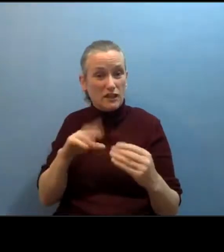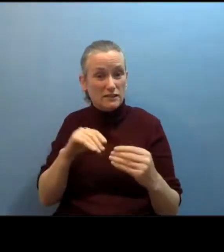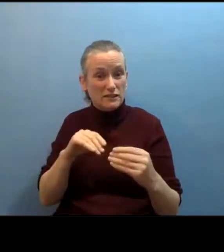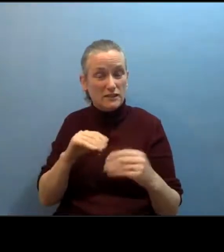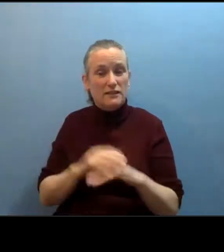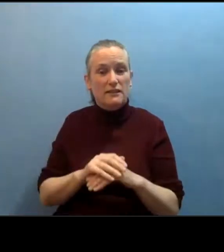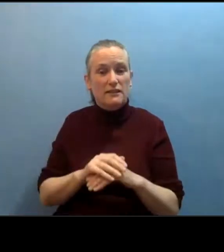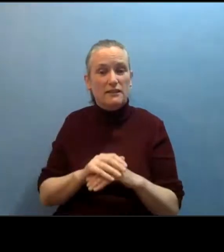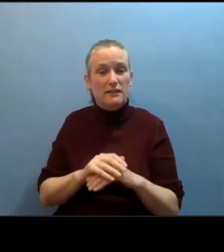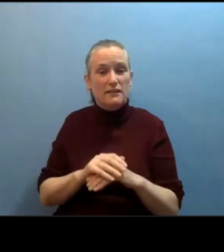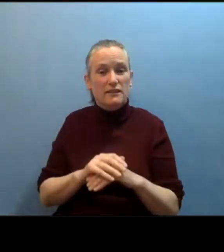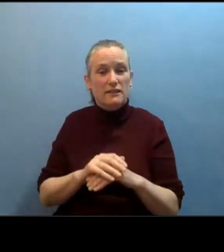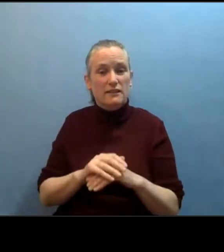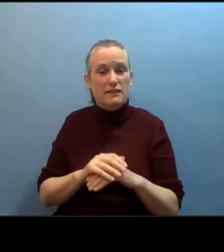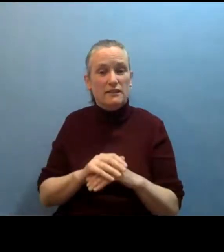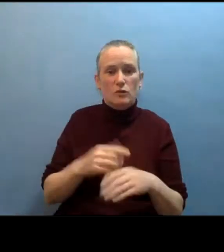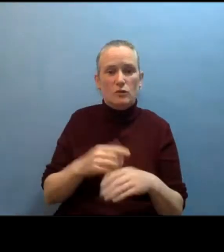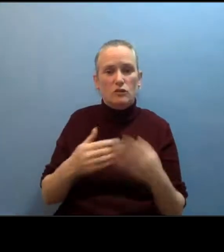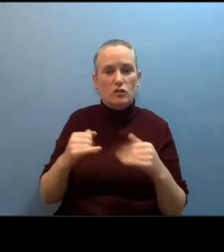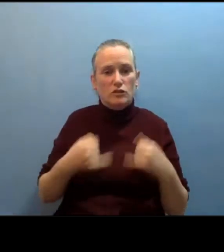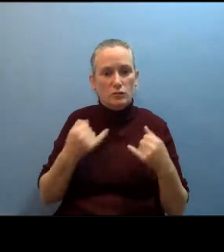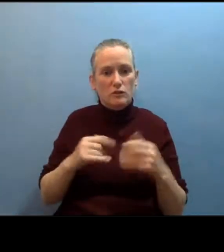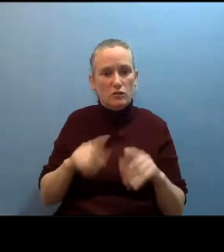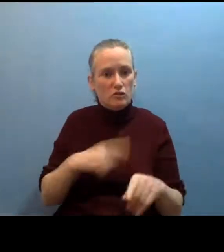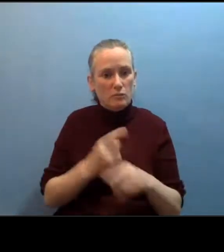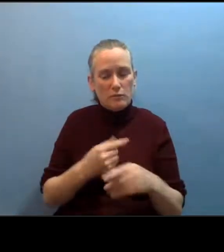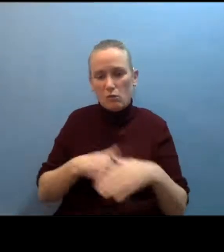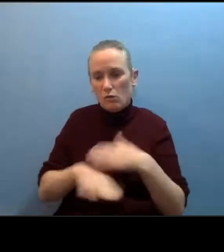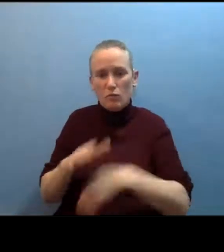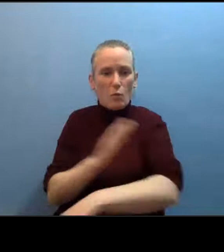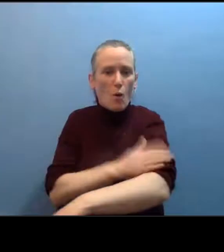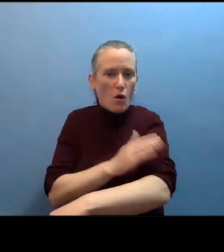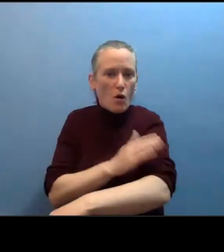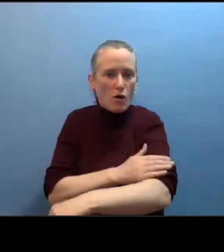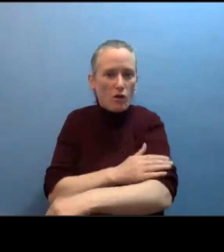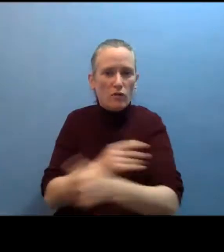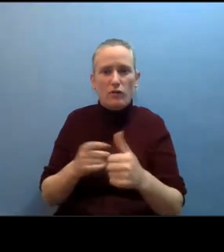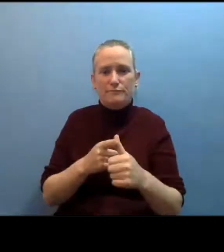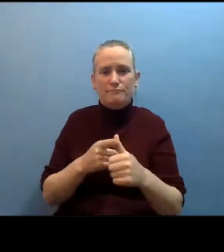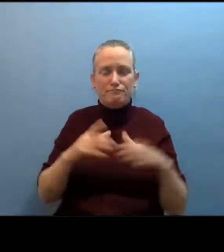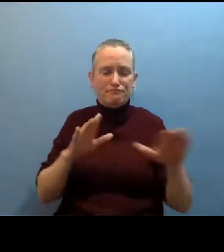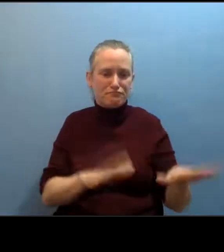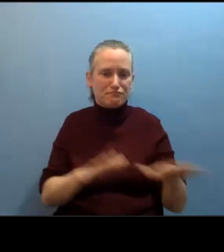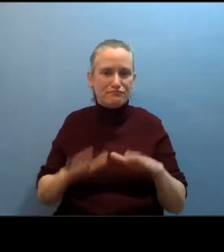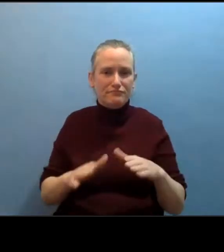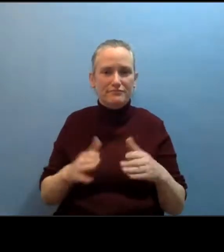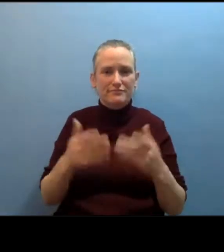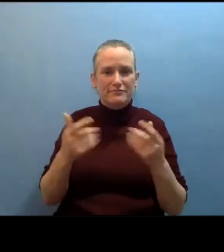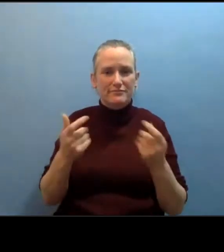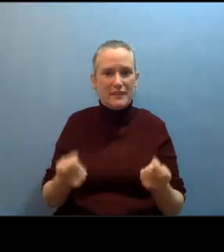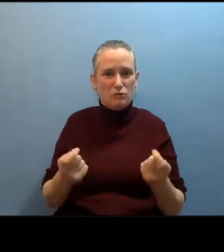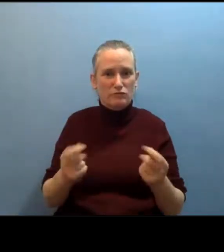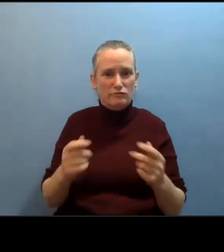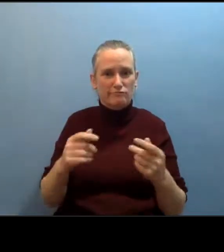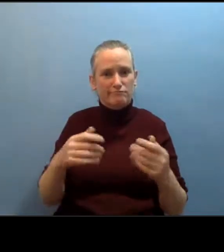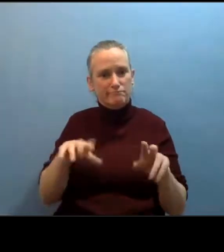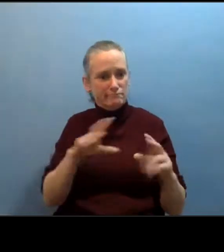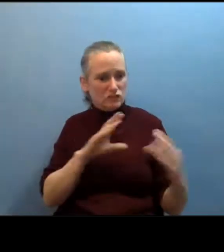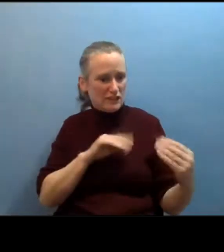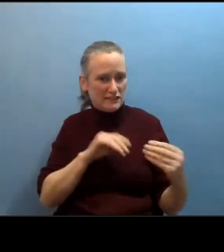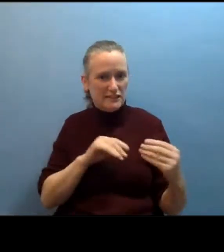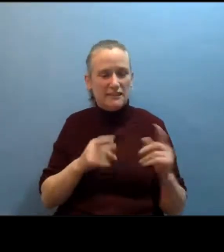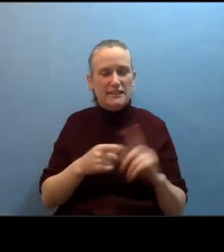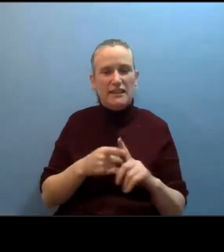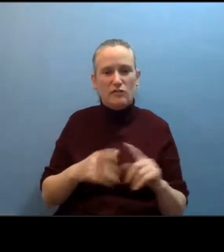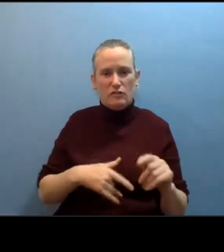on what you enjoy doing with your daughter. So it could be going for a walk, or when you're chilling out on the couch, or whatever it is. If you're getting a